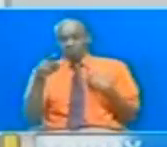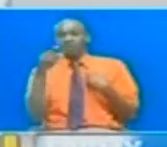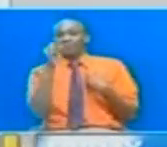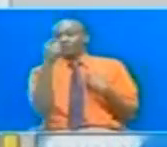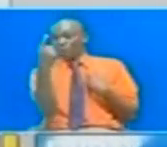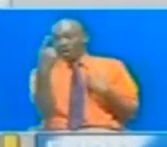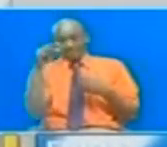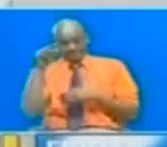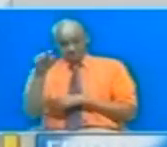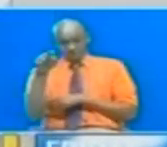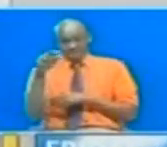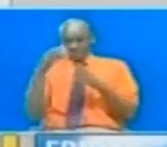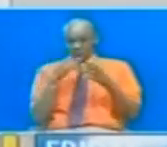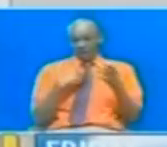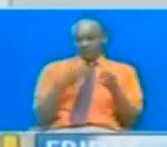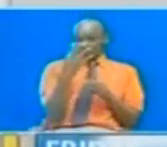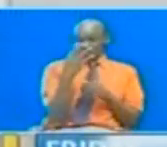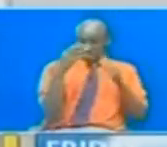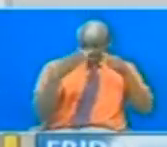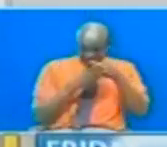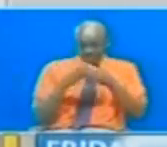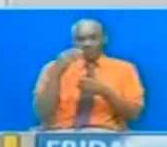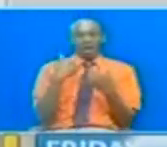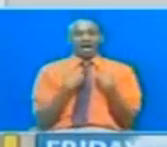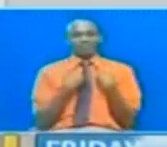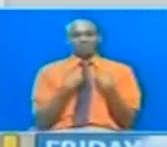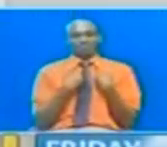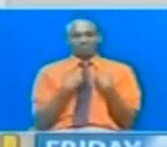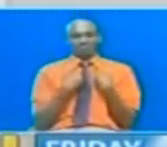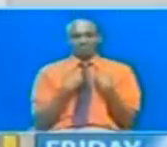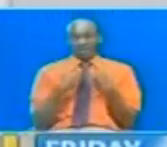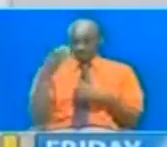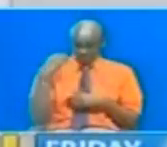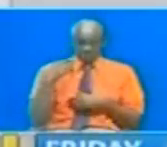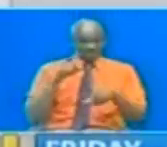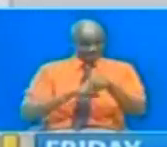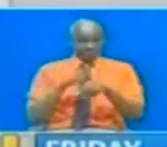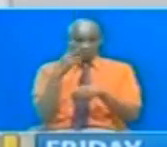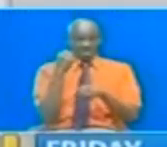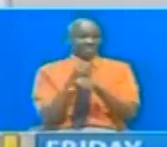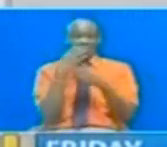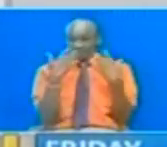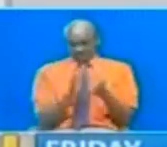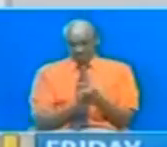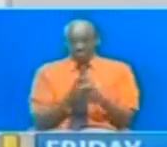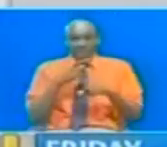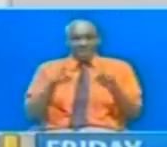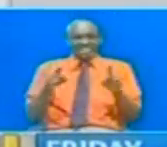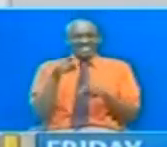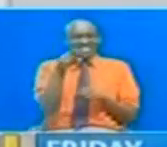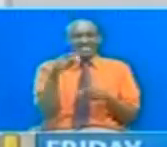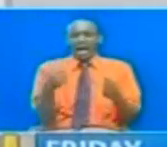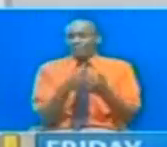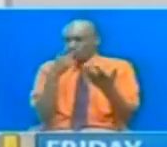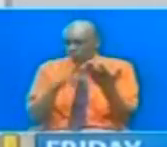5112.65 points, up from a low of 4926.97 points posted at the close of 2013. However, the broader All